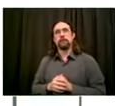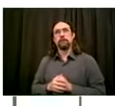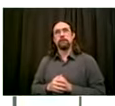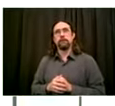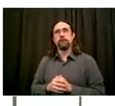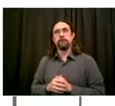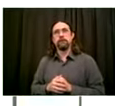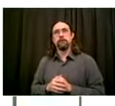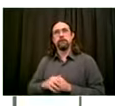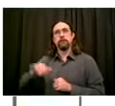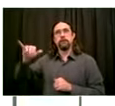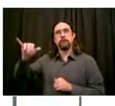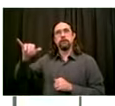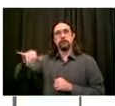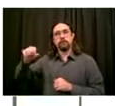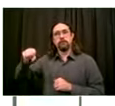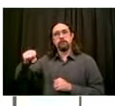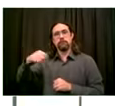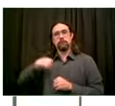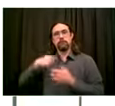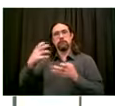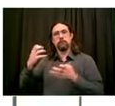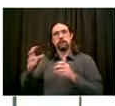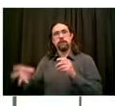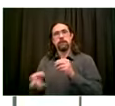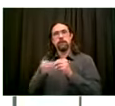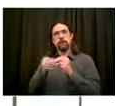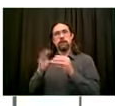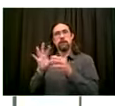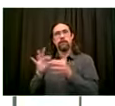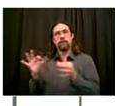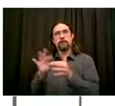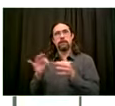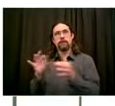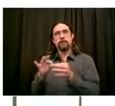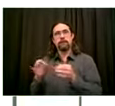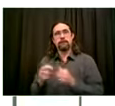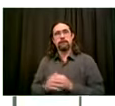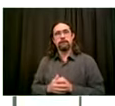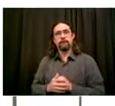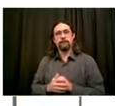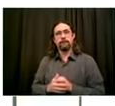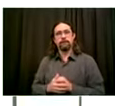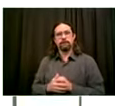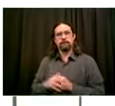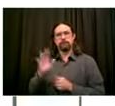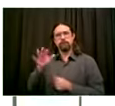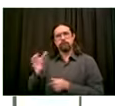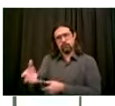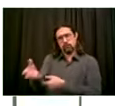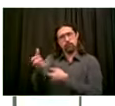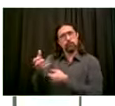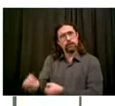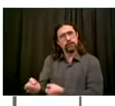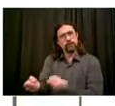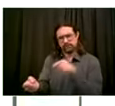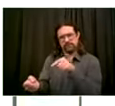our vaccination strategy for COVID-19 in New York City. The piece that I wanted to build